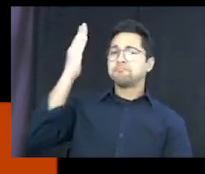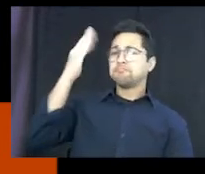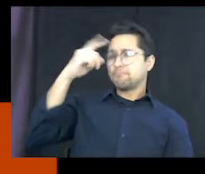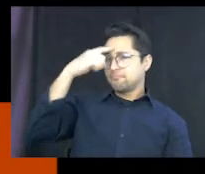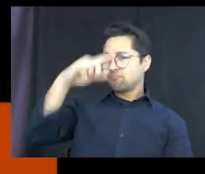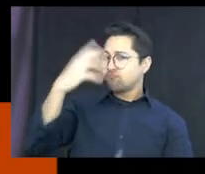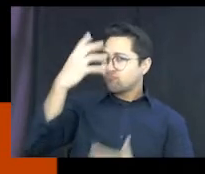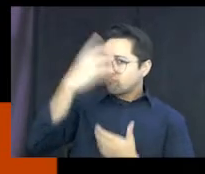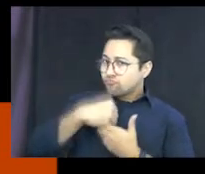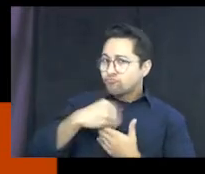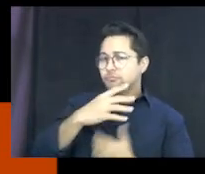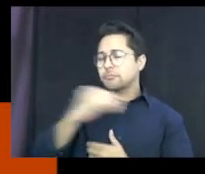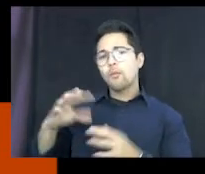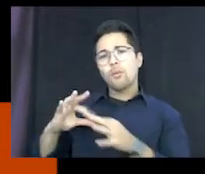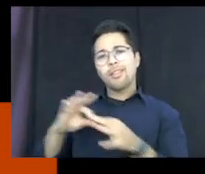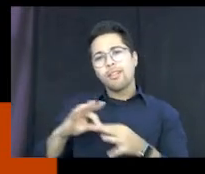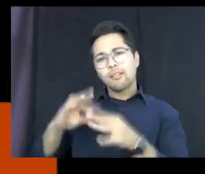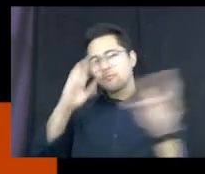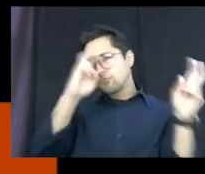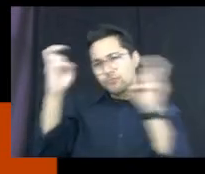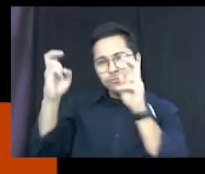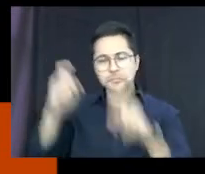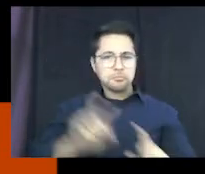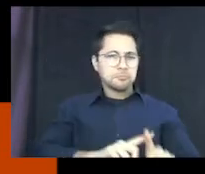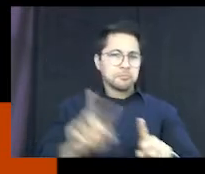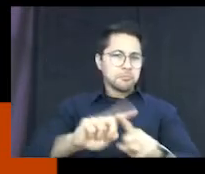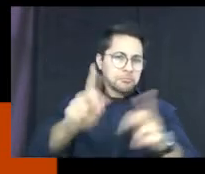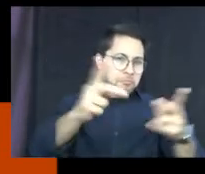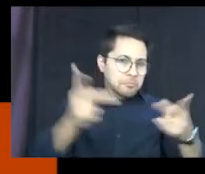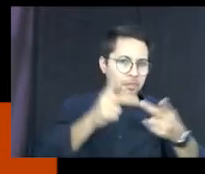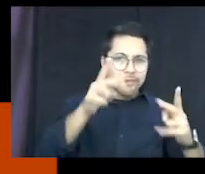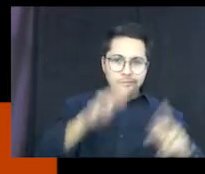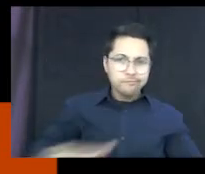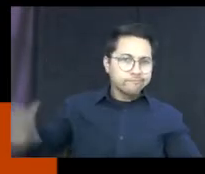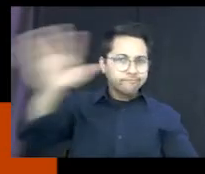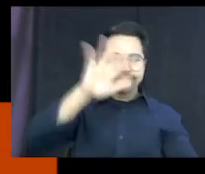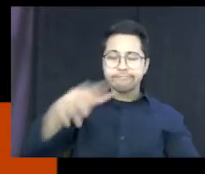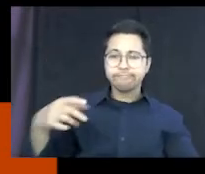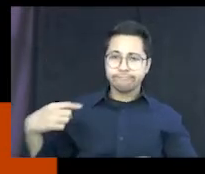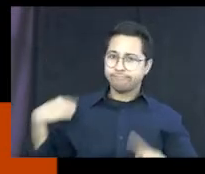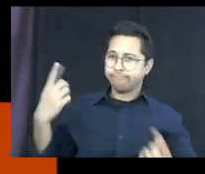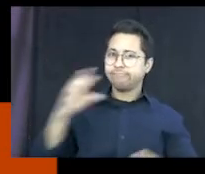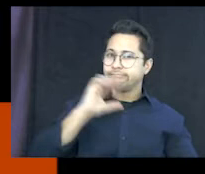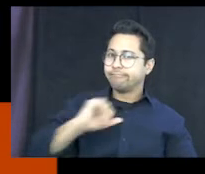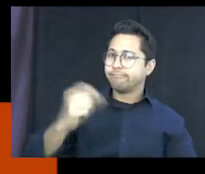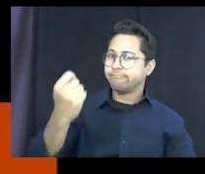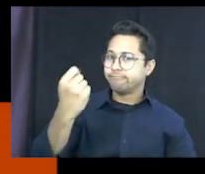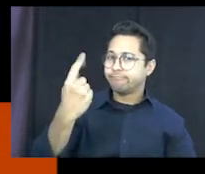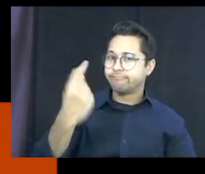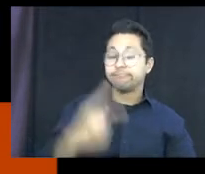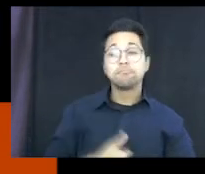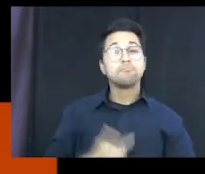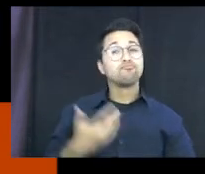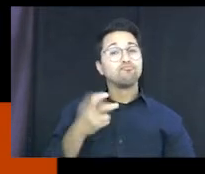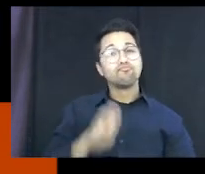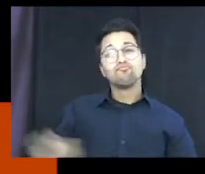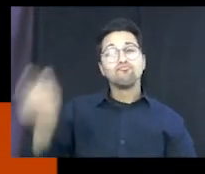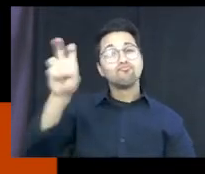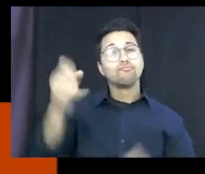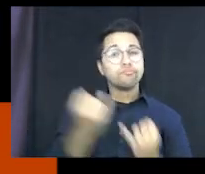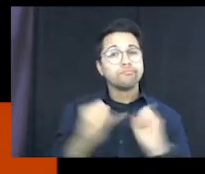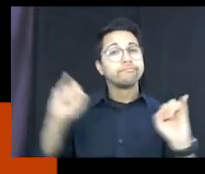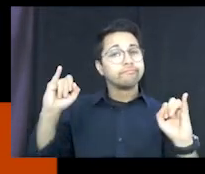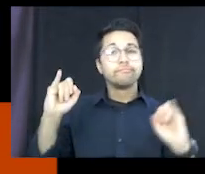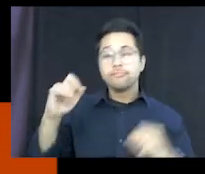autism and related issues at various venues and settings since the age of 11 and have traveled independently to